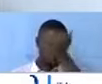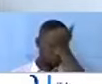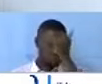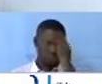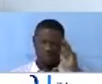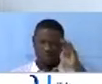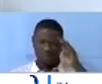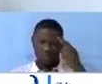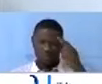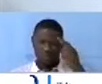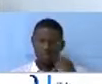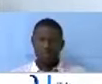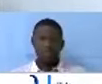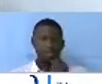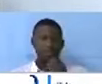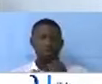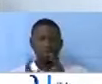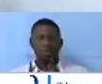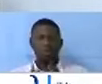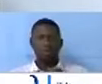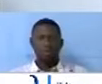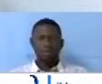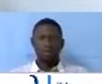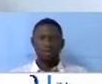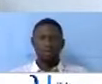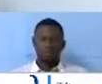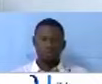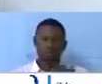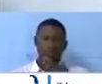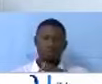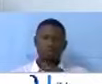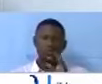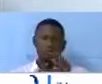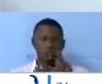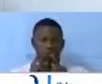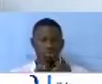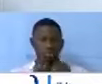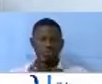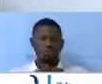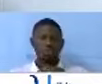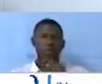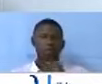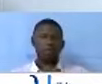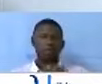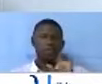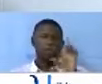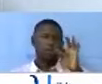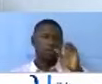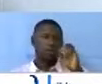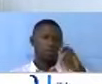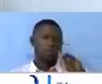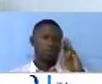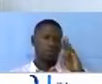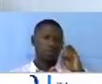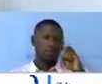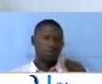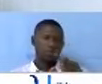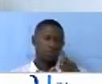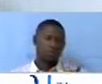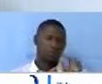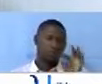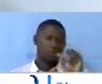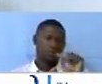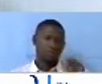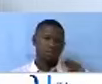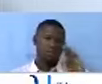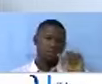so I said to him, okay, let me talk to Lang Tombong, he's the most senior. That's the time I told Utilako and Halmor Lang Tombong Moshi Genenek Khalifa. He